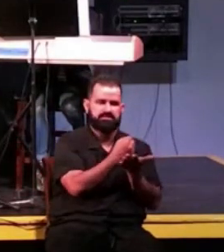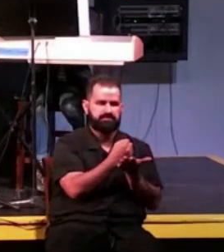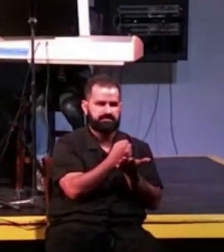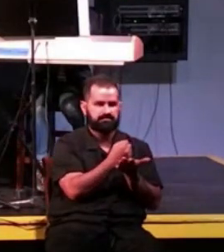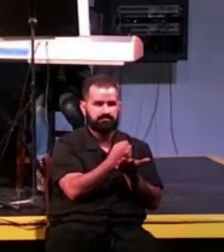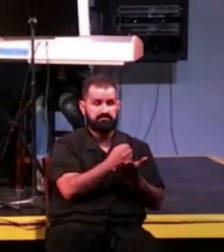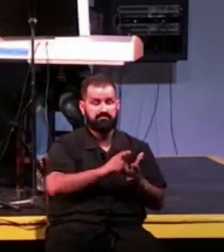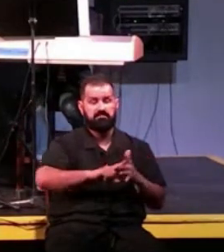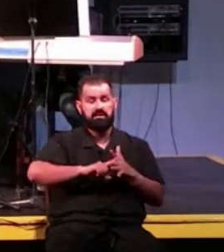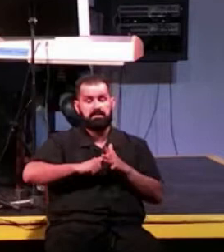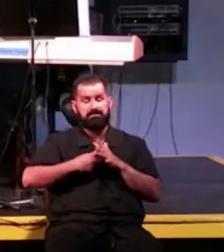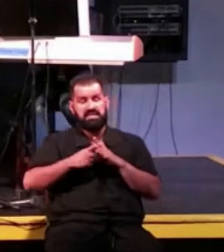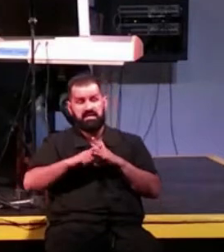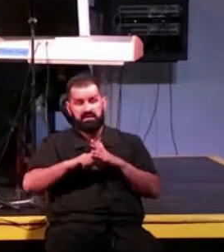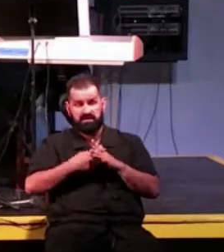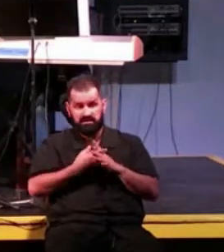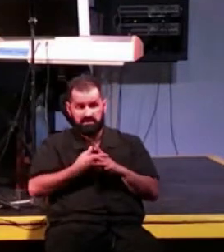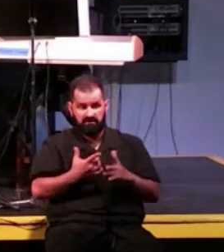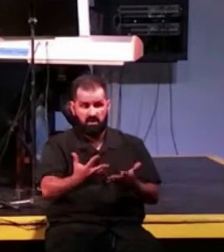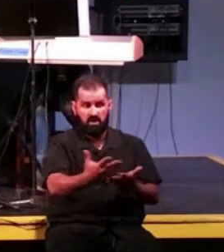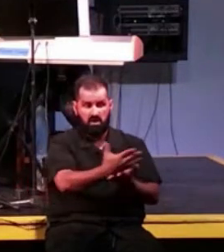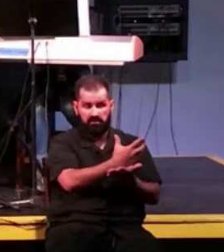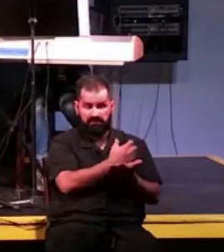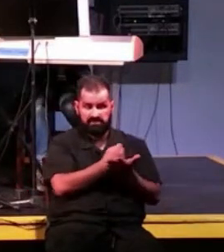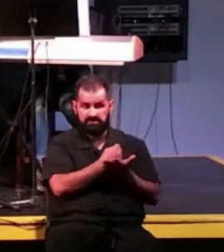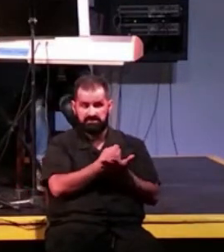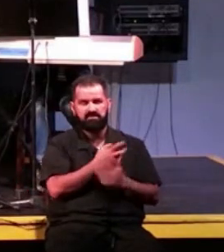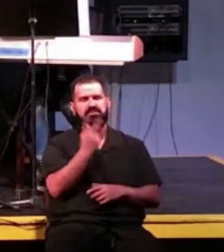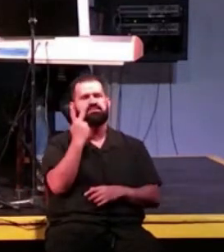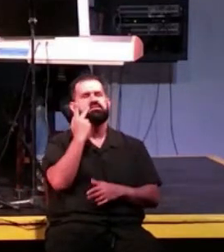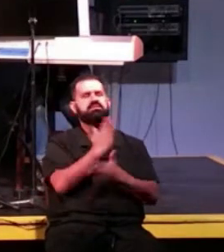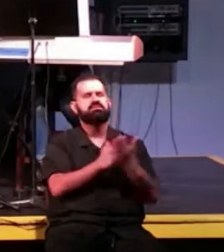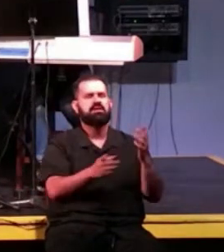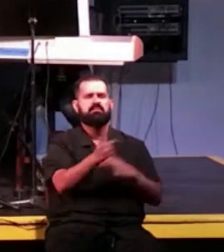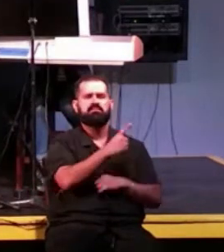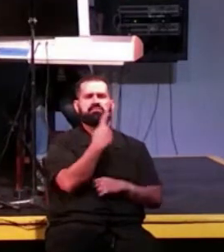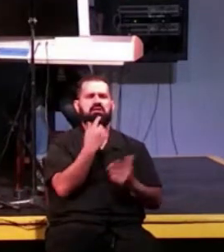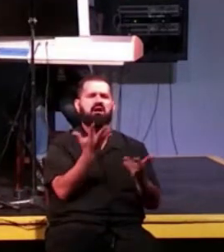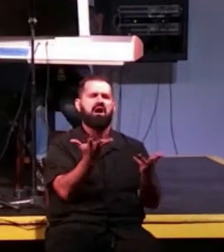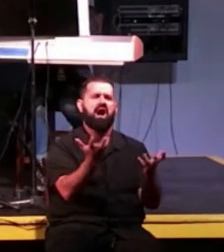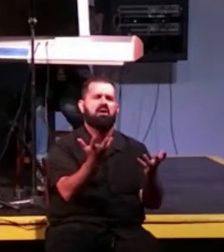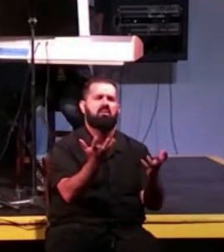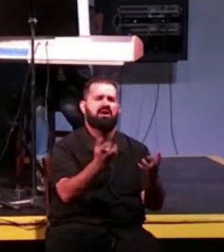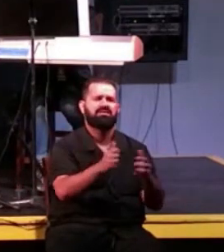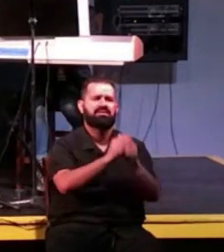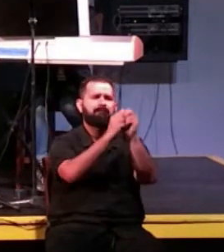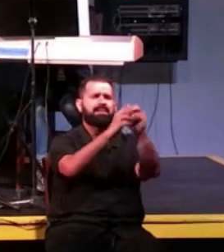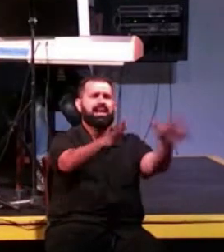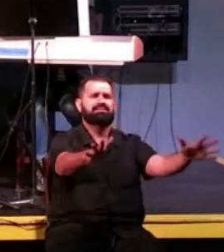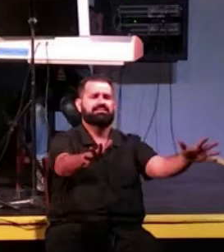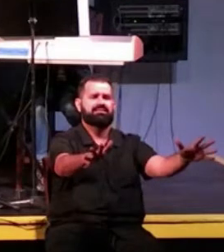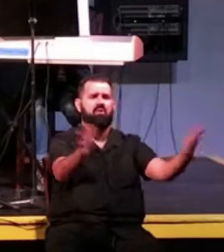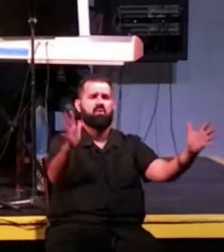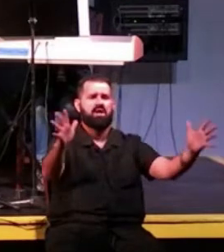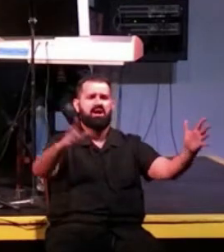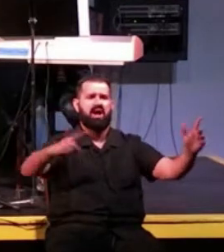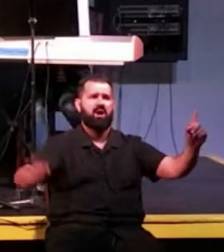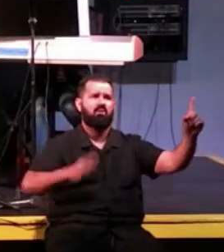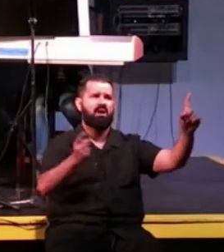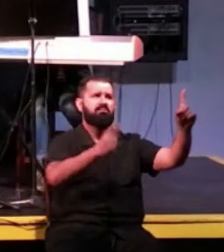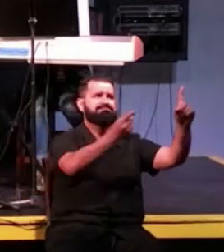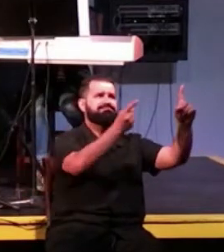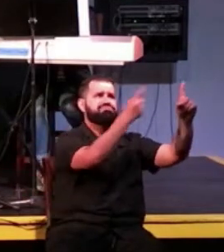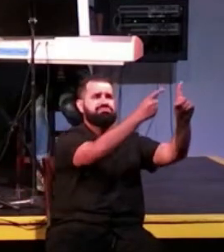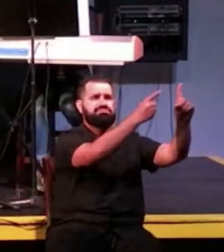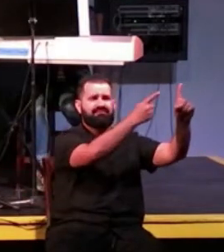In the beginning of harvest. See, some of you say, Pastor, I want the harvest of God. I want the blessing